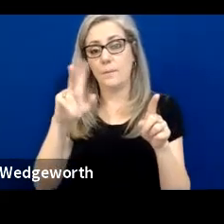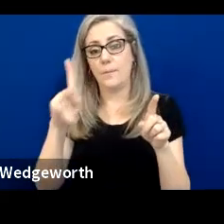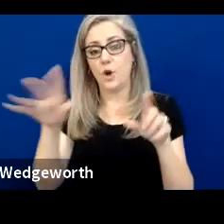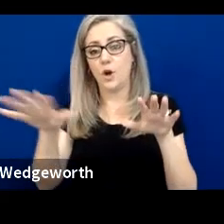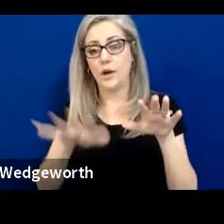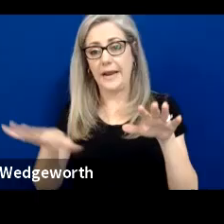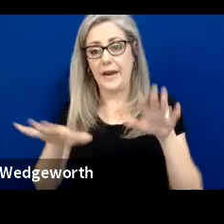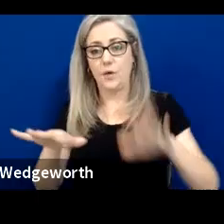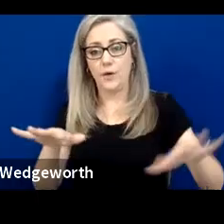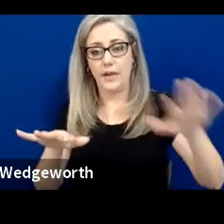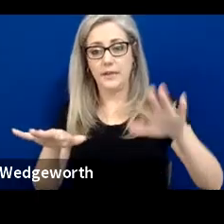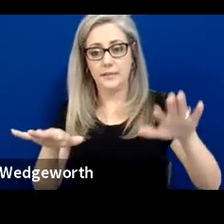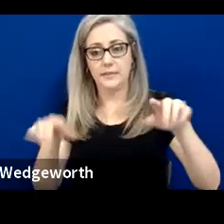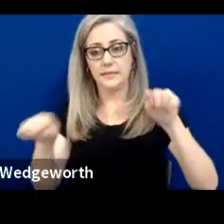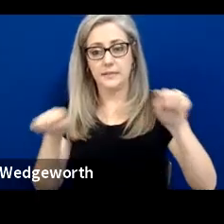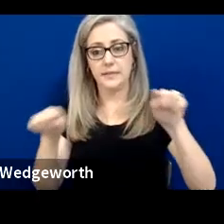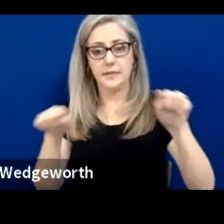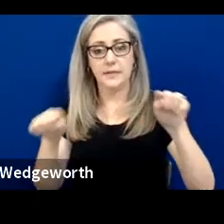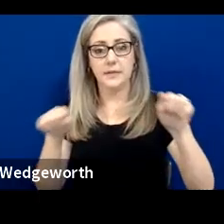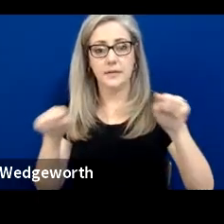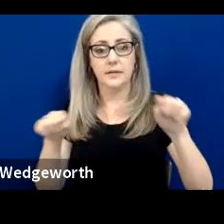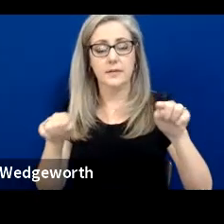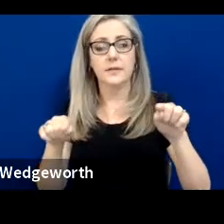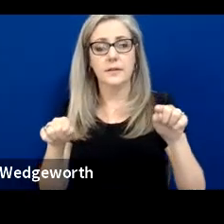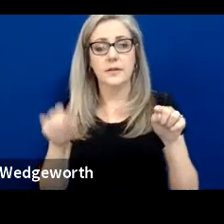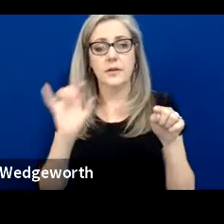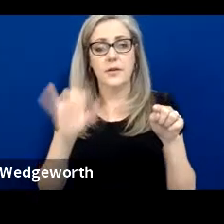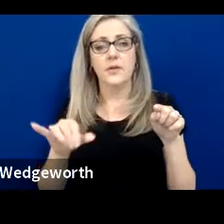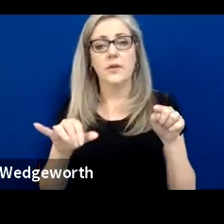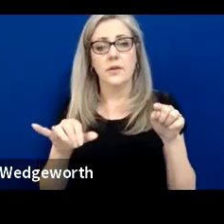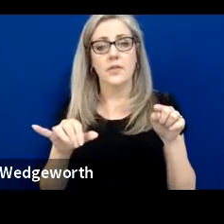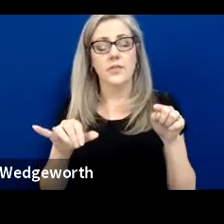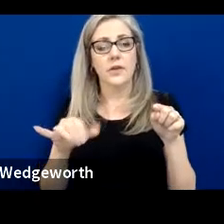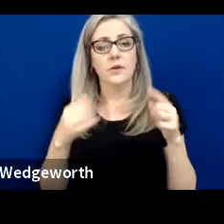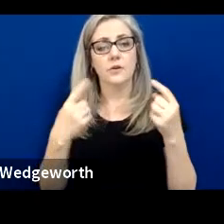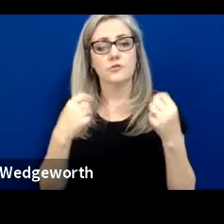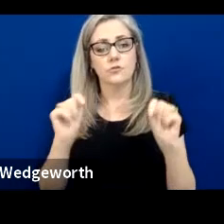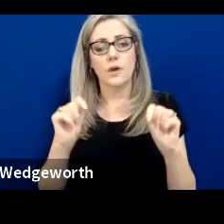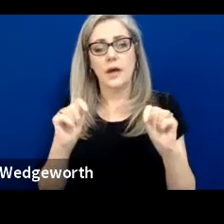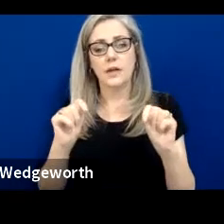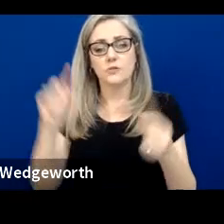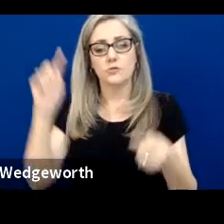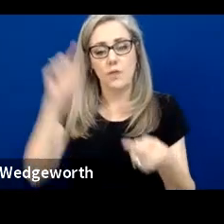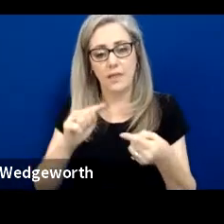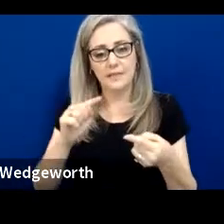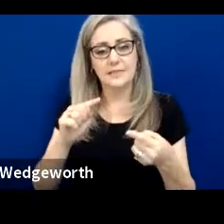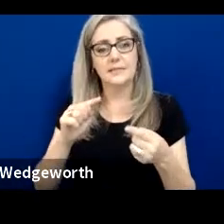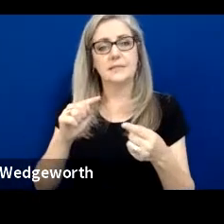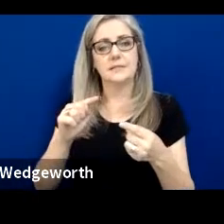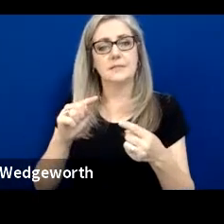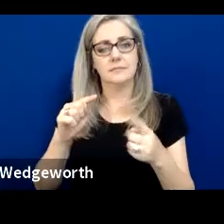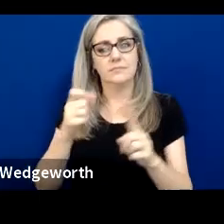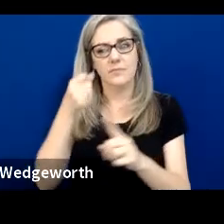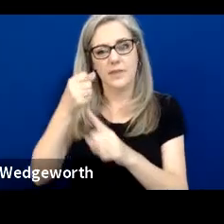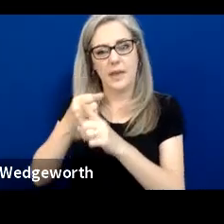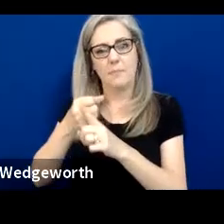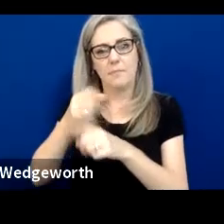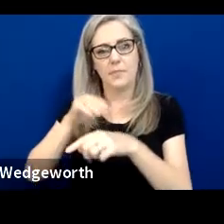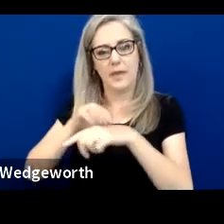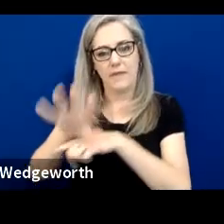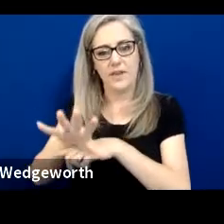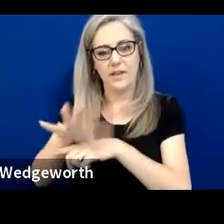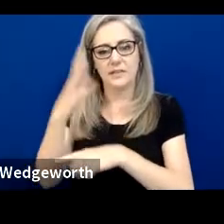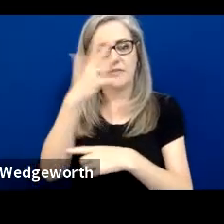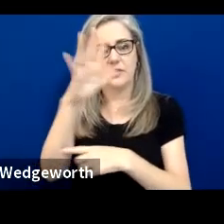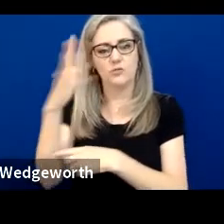very heavily designed by trying to minimize the impact on the trees. So that's how